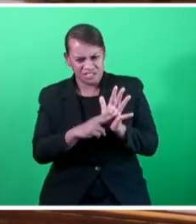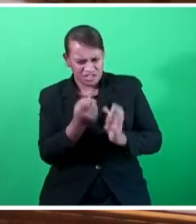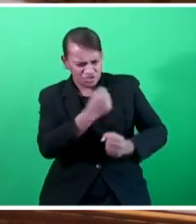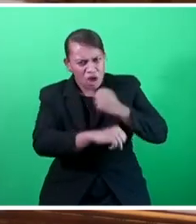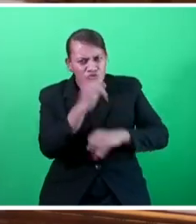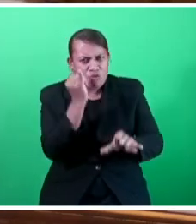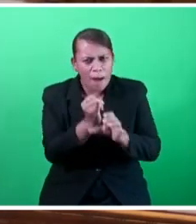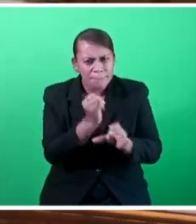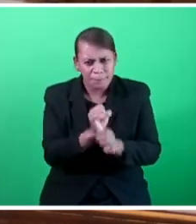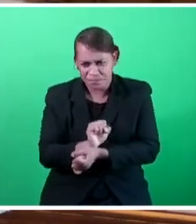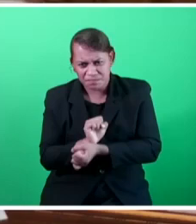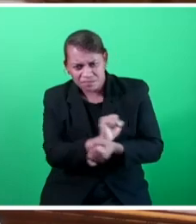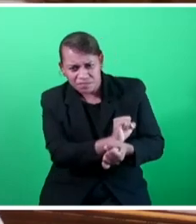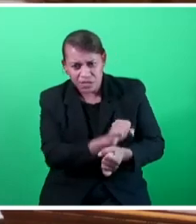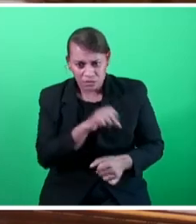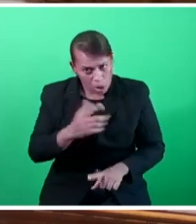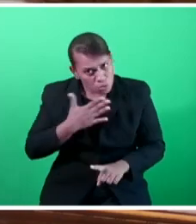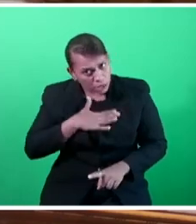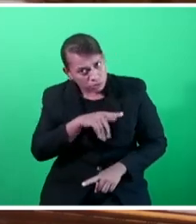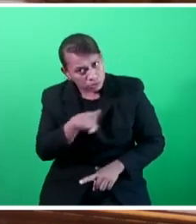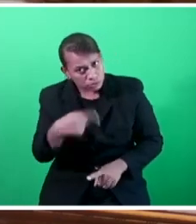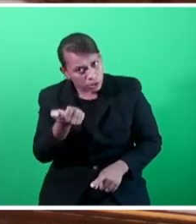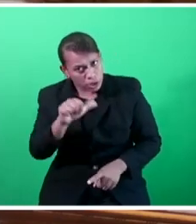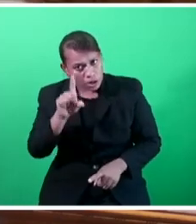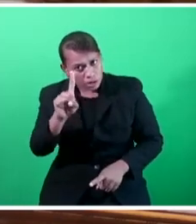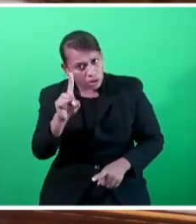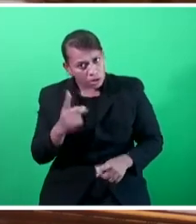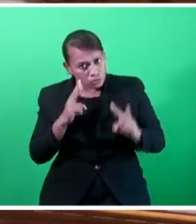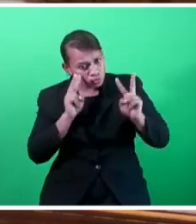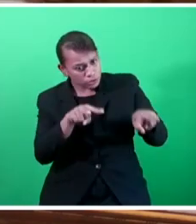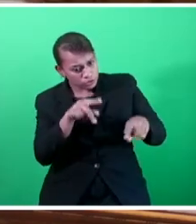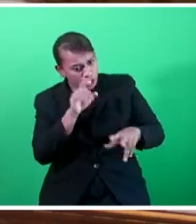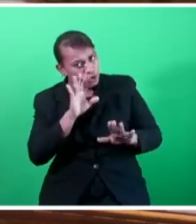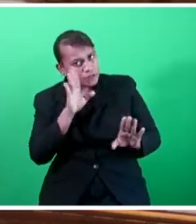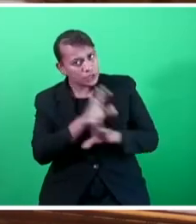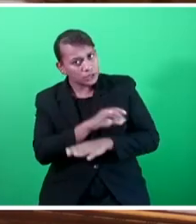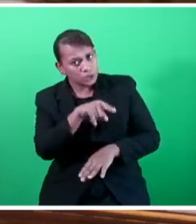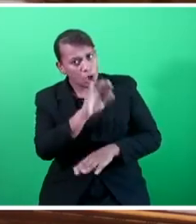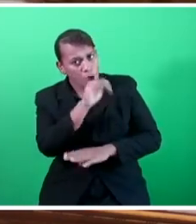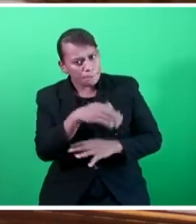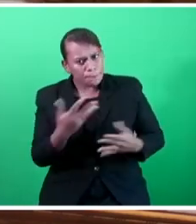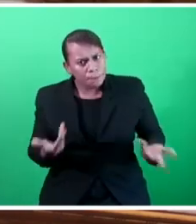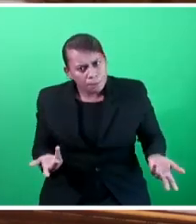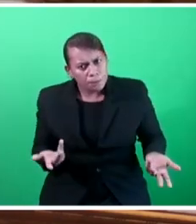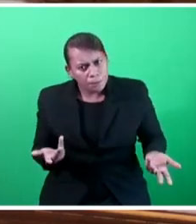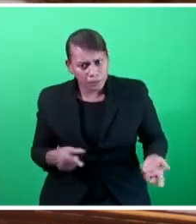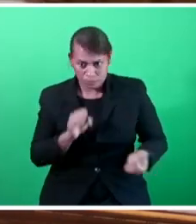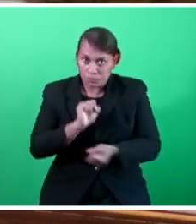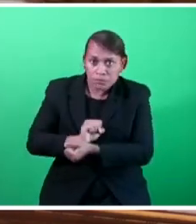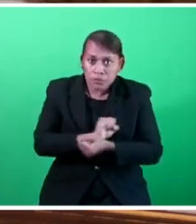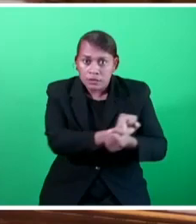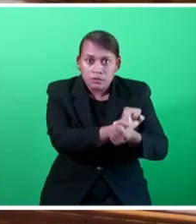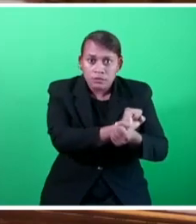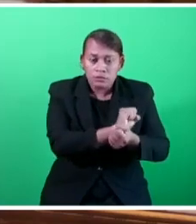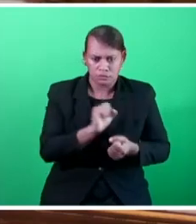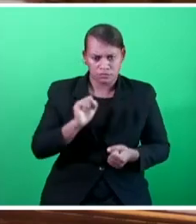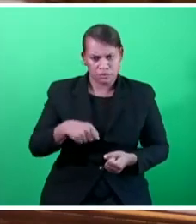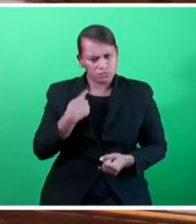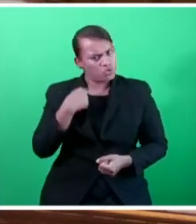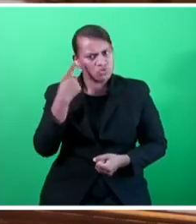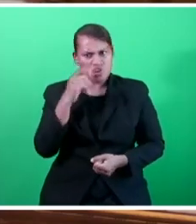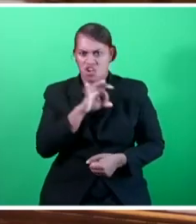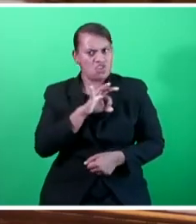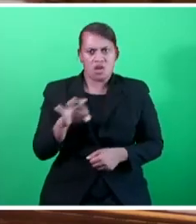watch in the privacy of their own homes? I think not. Mr. Speaker, Honorable Tambuya has also claimed